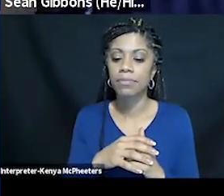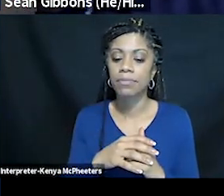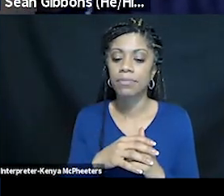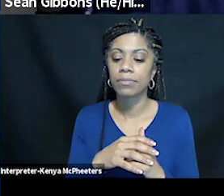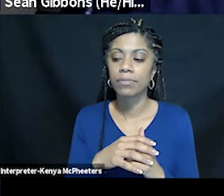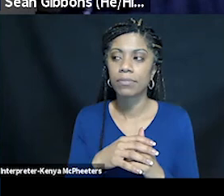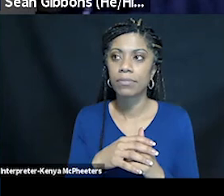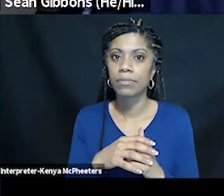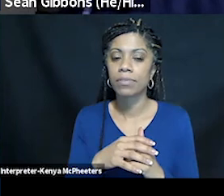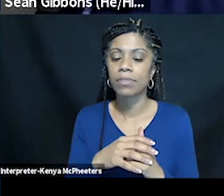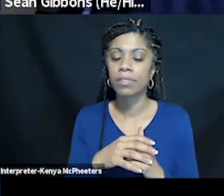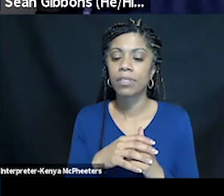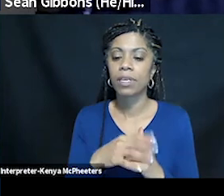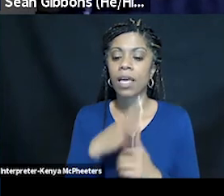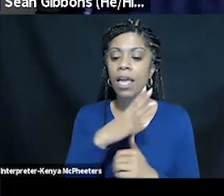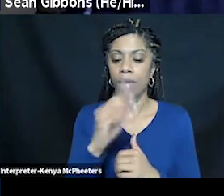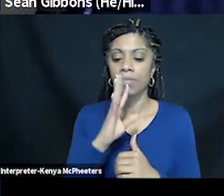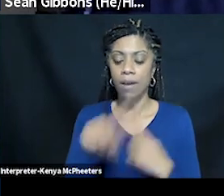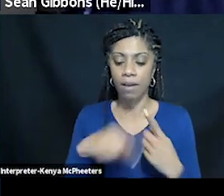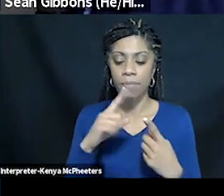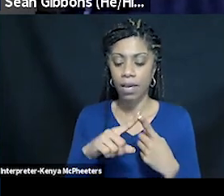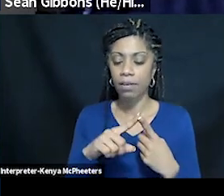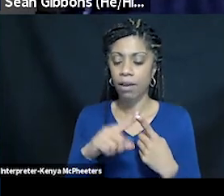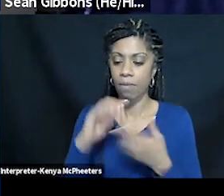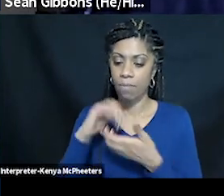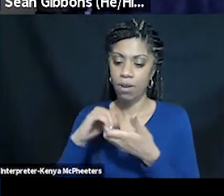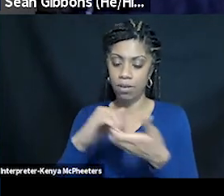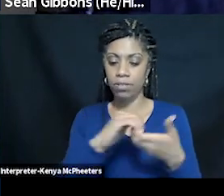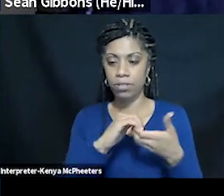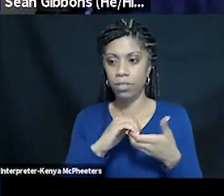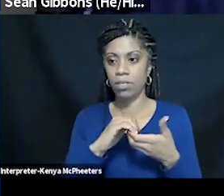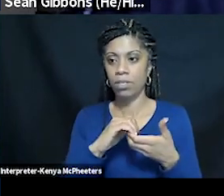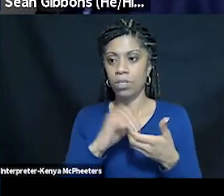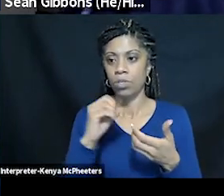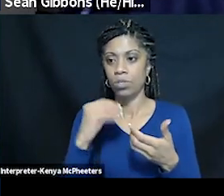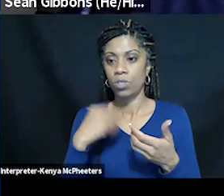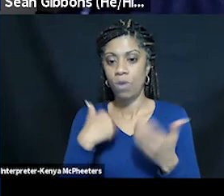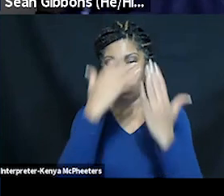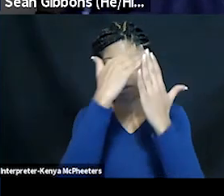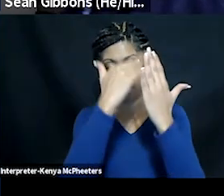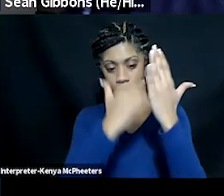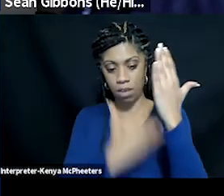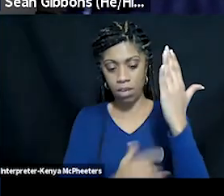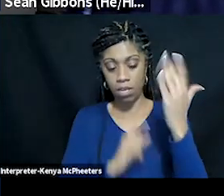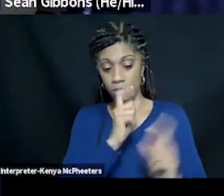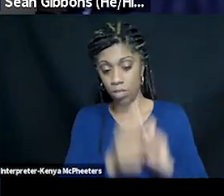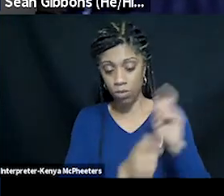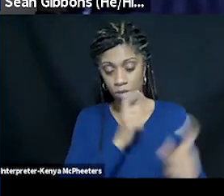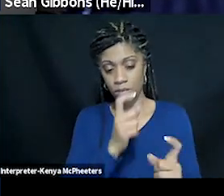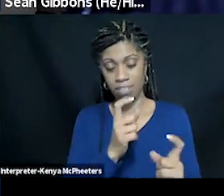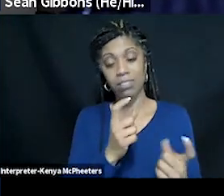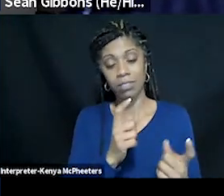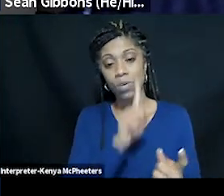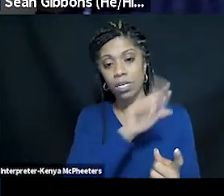about the impact of these nonprofit partners. That said, our donor base is like literally 100% white. We also do donor profiles to inspire